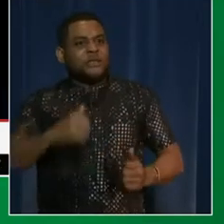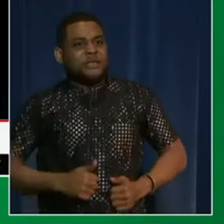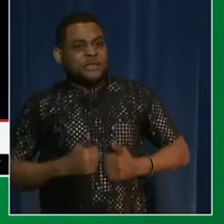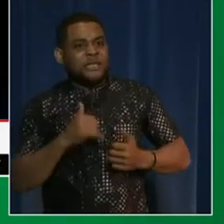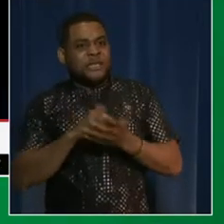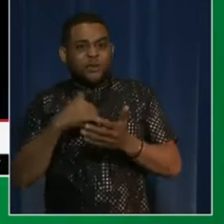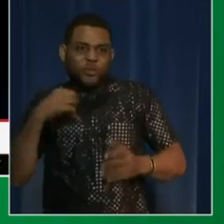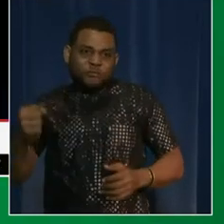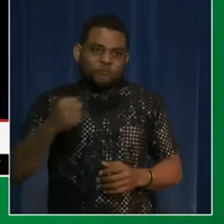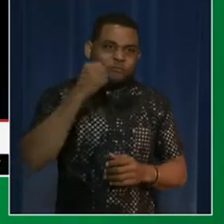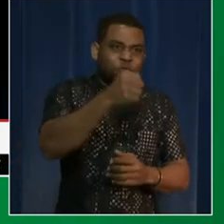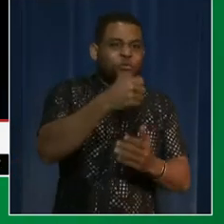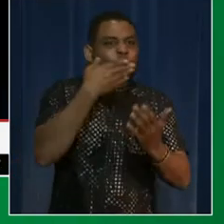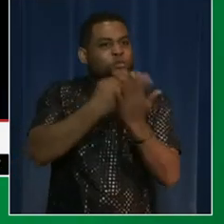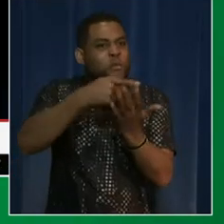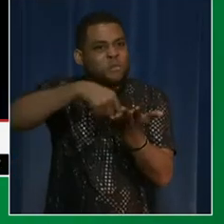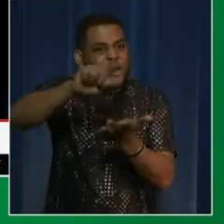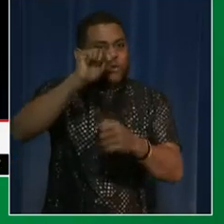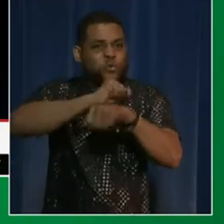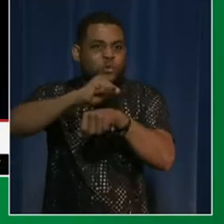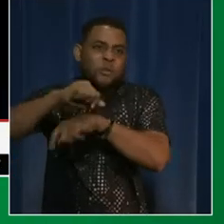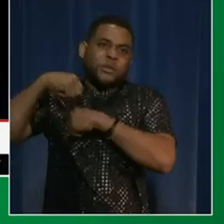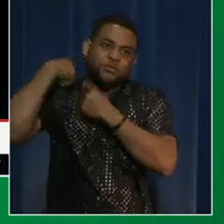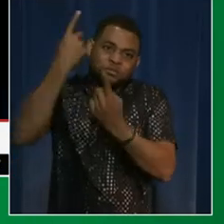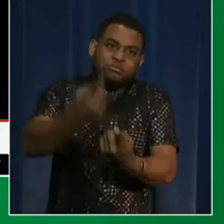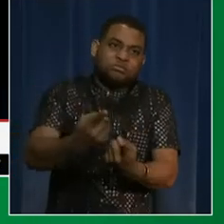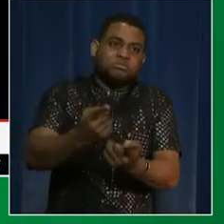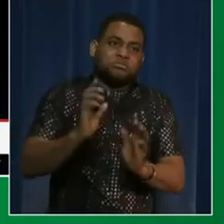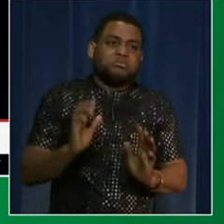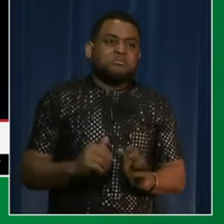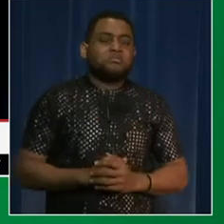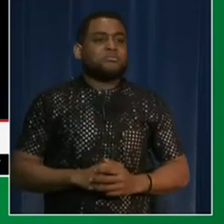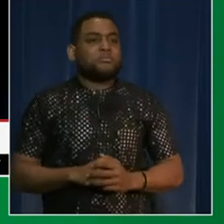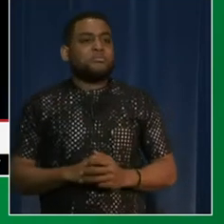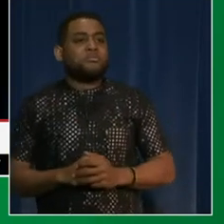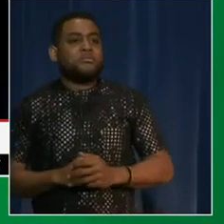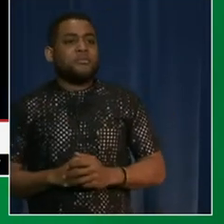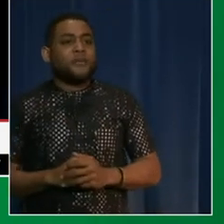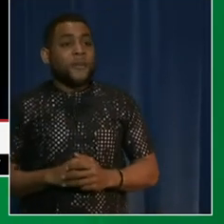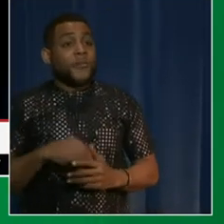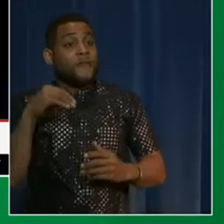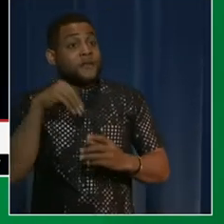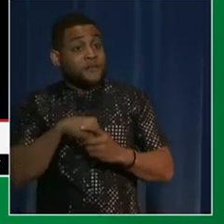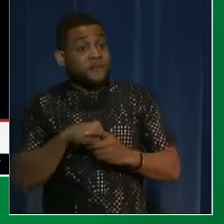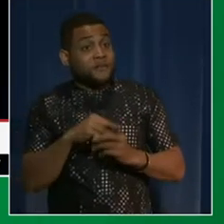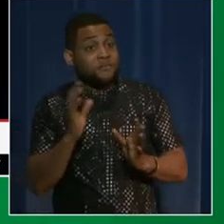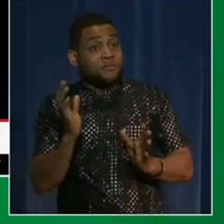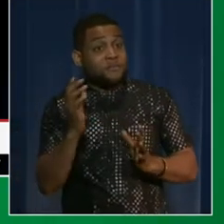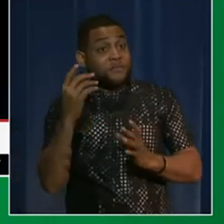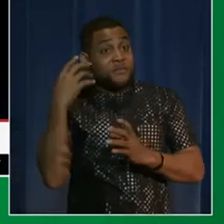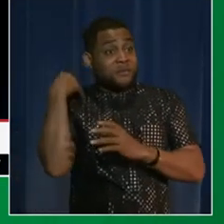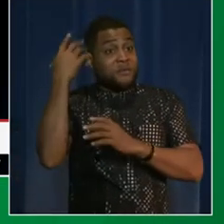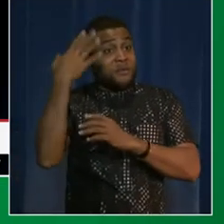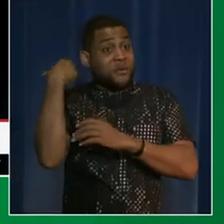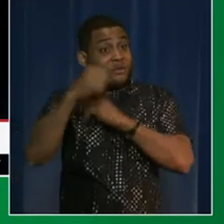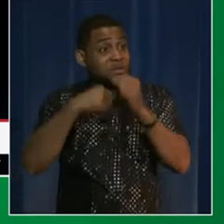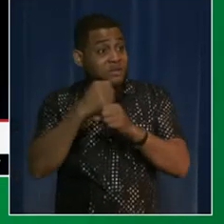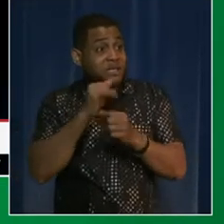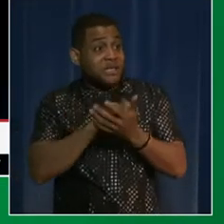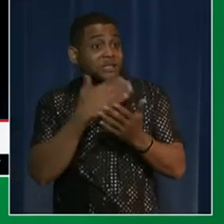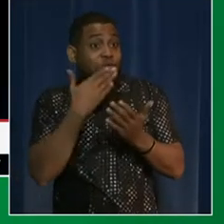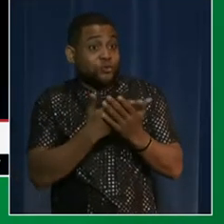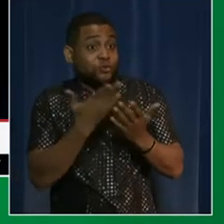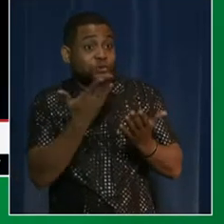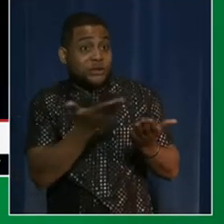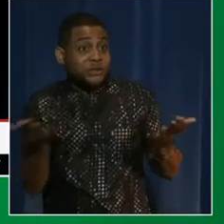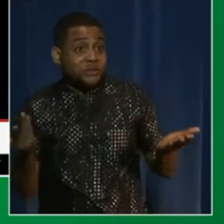jobs since it's been open in 5 years. And that's a good thing. But Unique